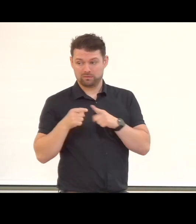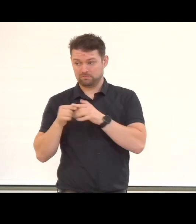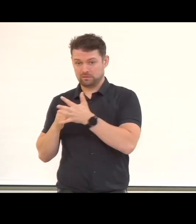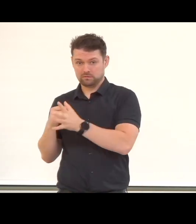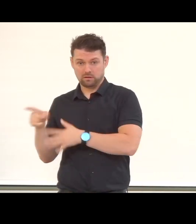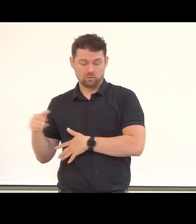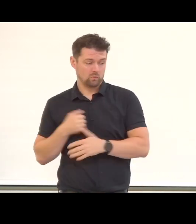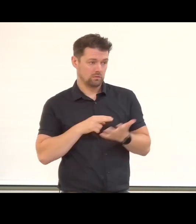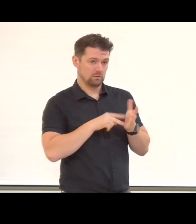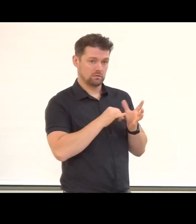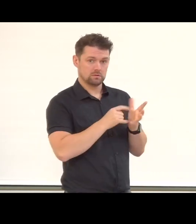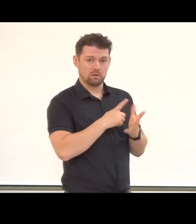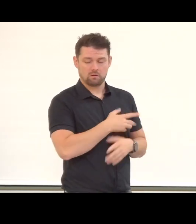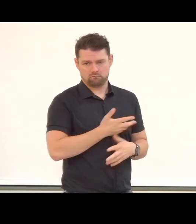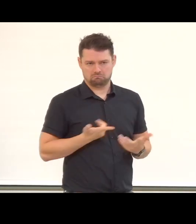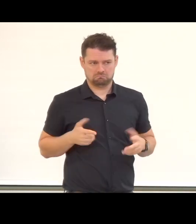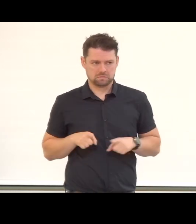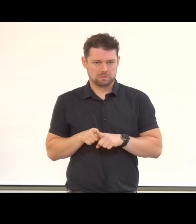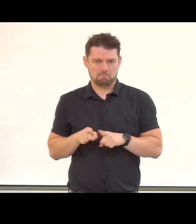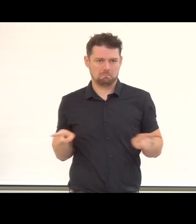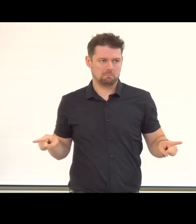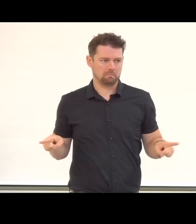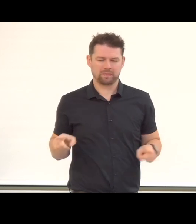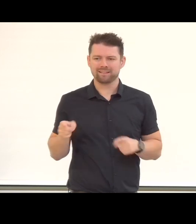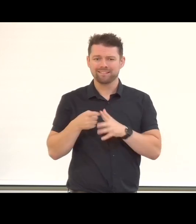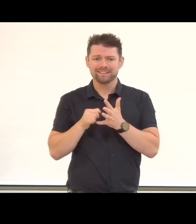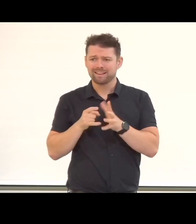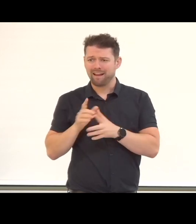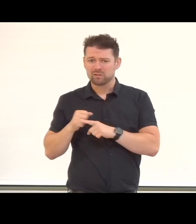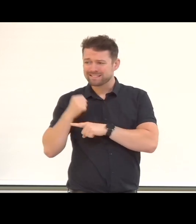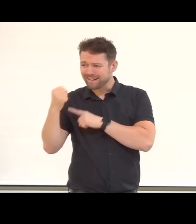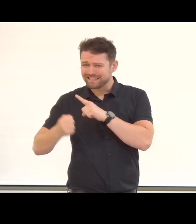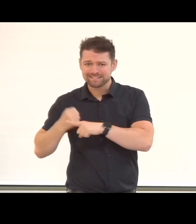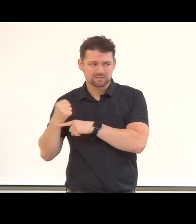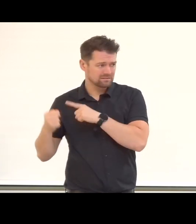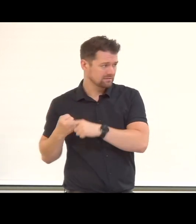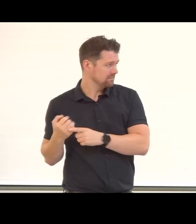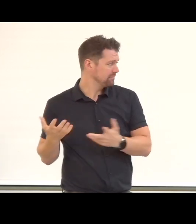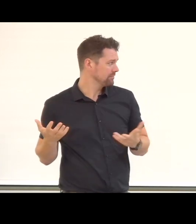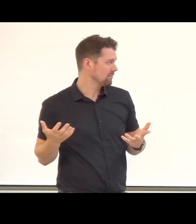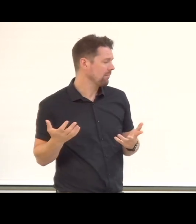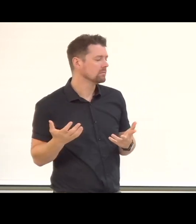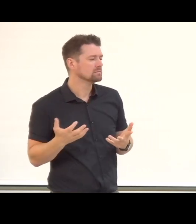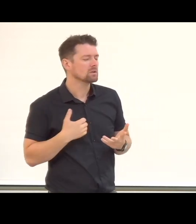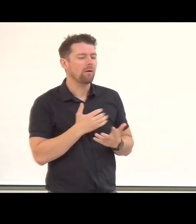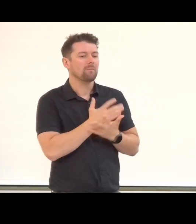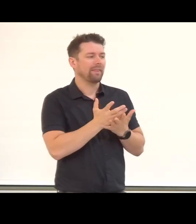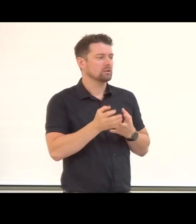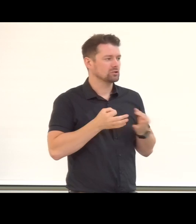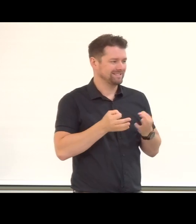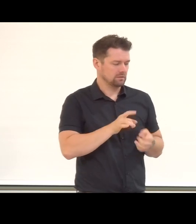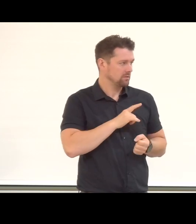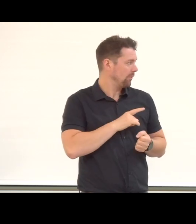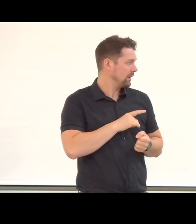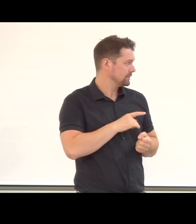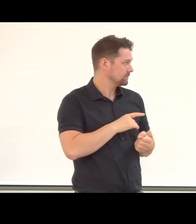specifically, because they do a selection every 10 years sometimes. So, it's on point, it's logistics, because we don't have so much